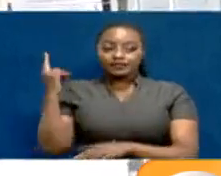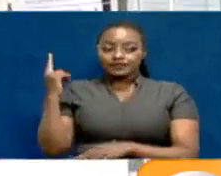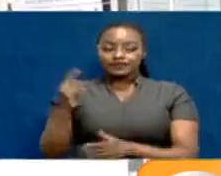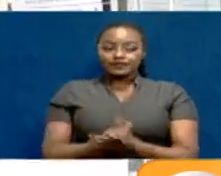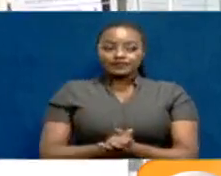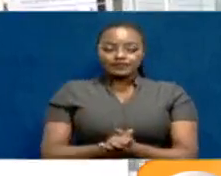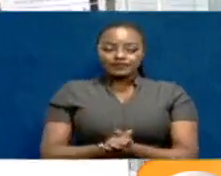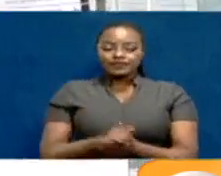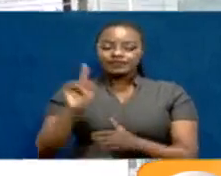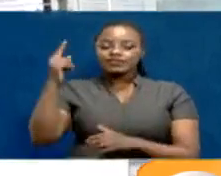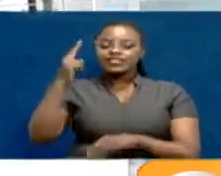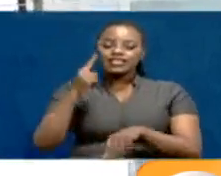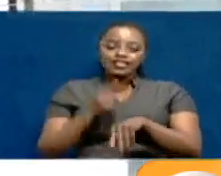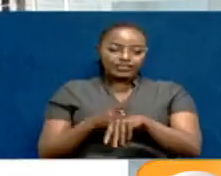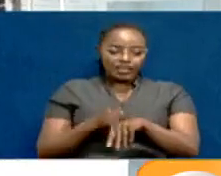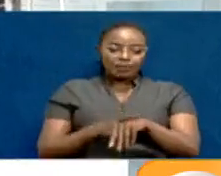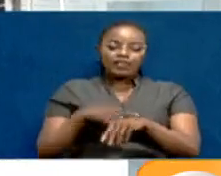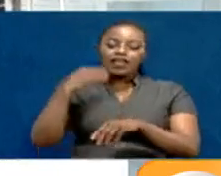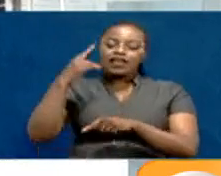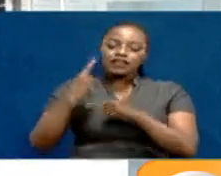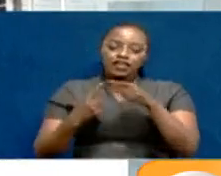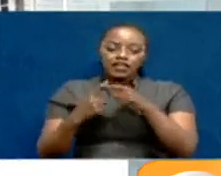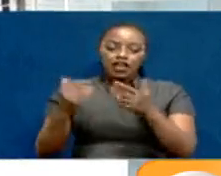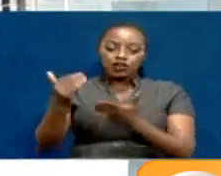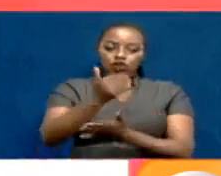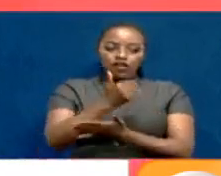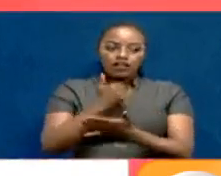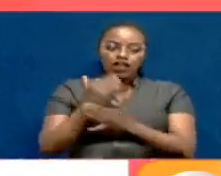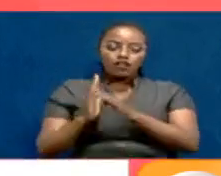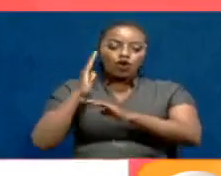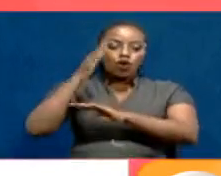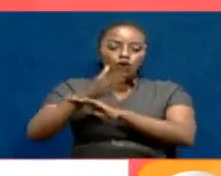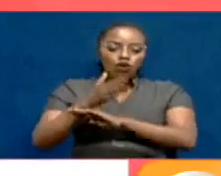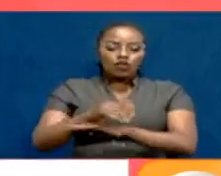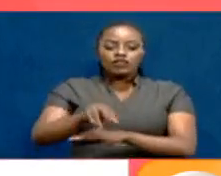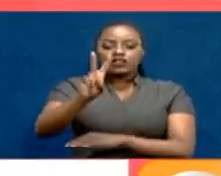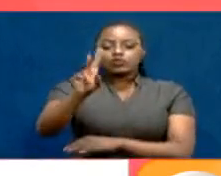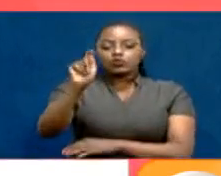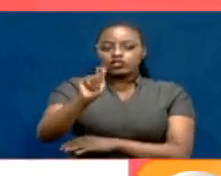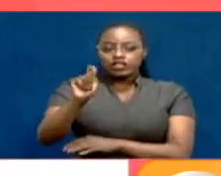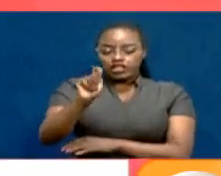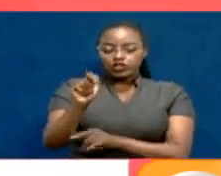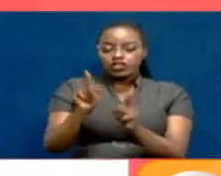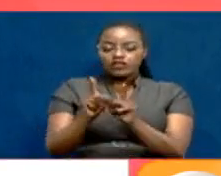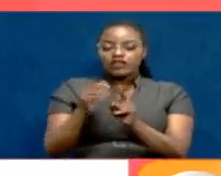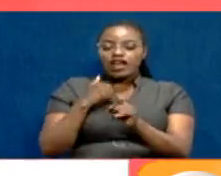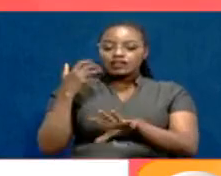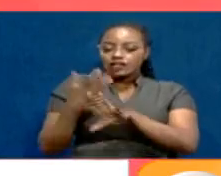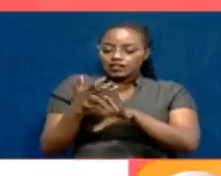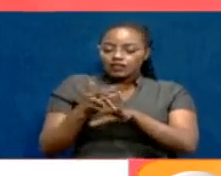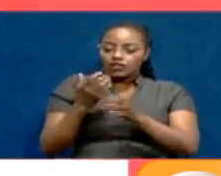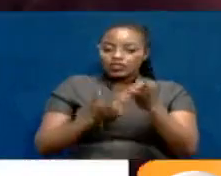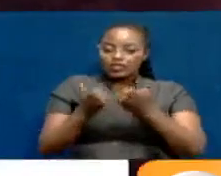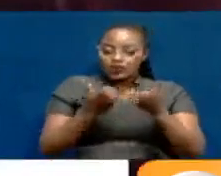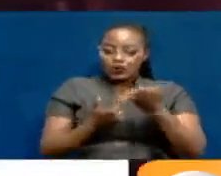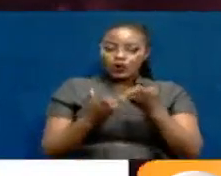For the first time in Kenya's history, the annual revenue collection has hit and surpassed the 2 trillion shilling mark, defying the difficult